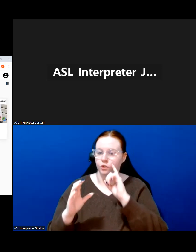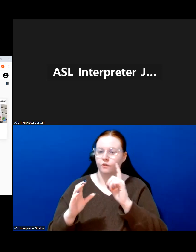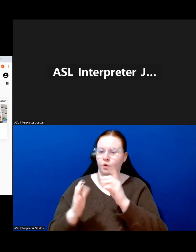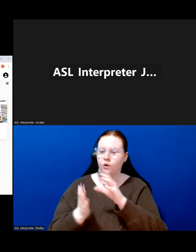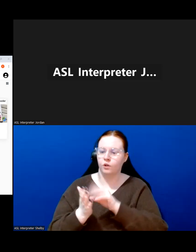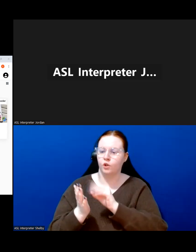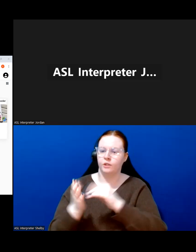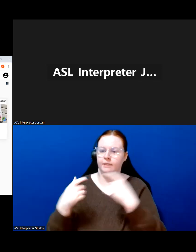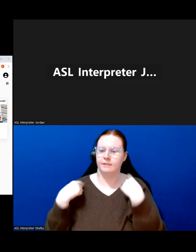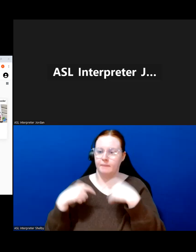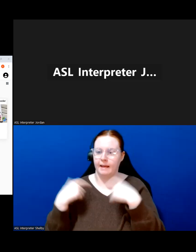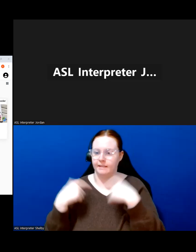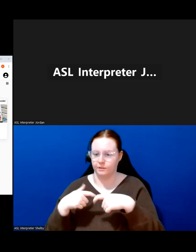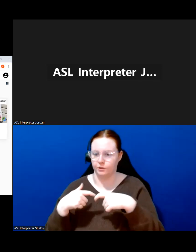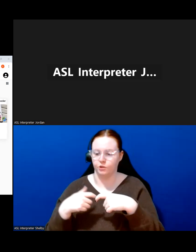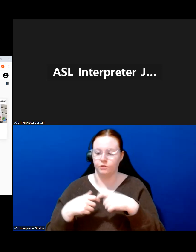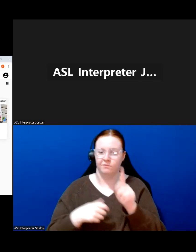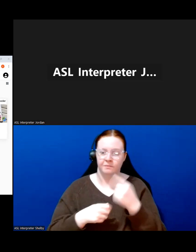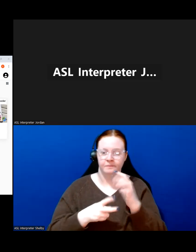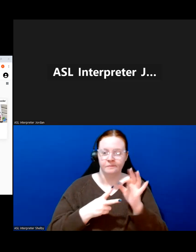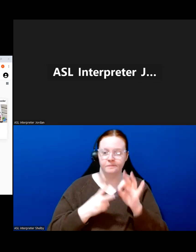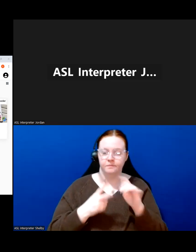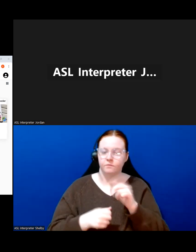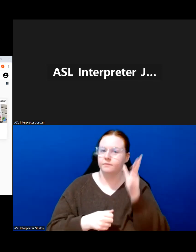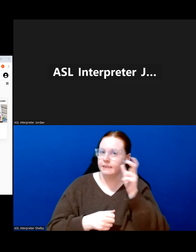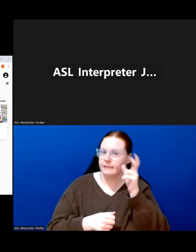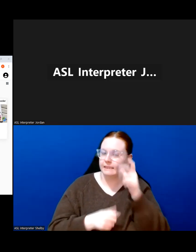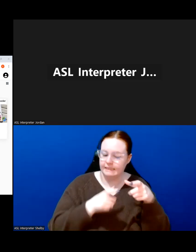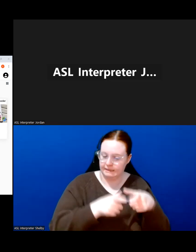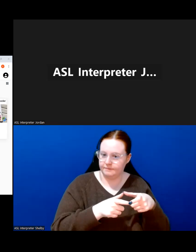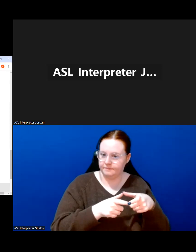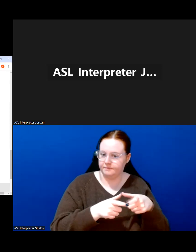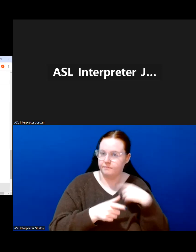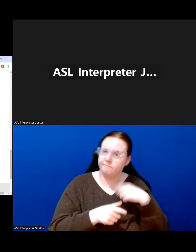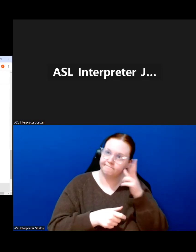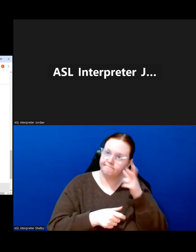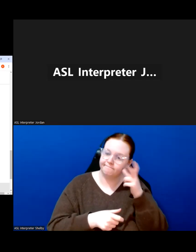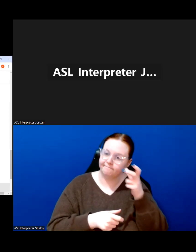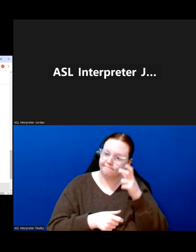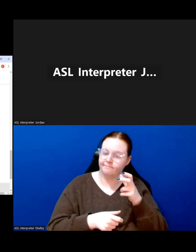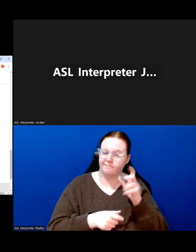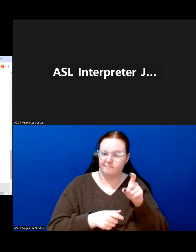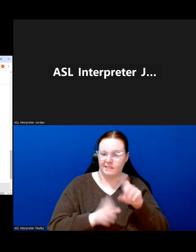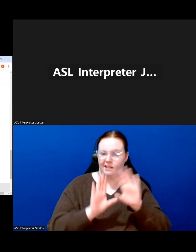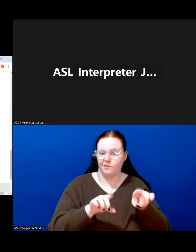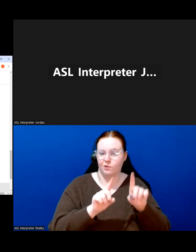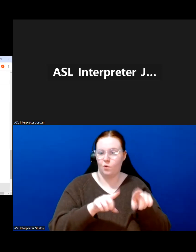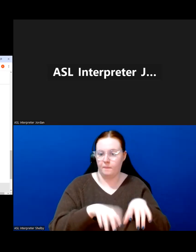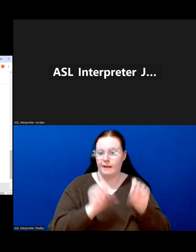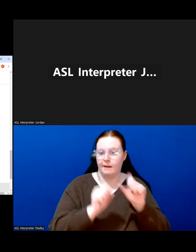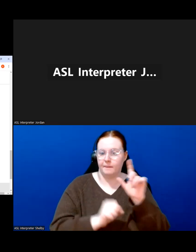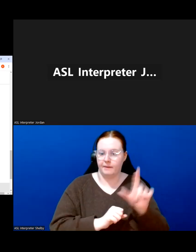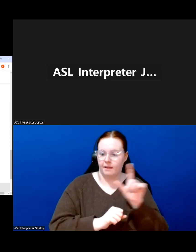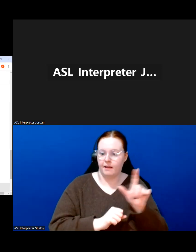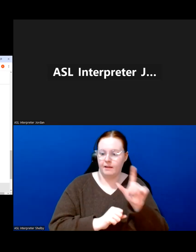discs, which you would have to pick up at the library, and it's not convenient. Is that Yes. correct? So if you actually just went in and done a search